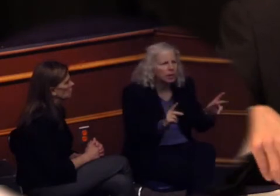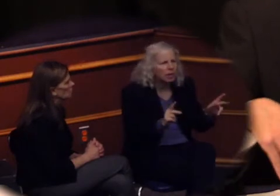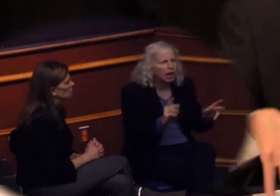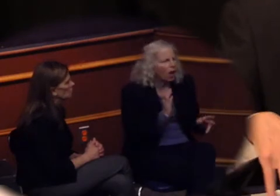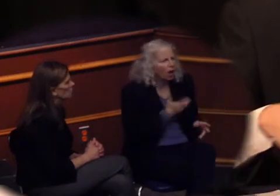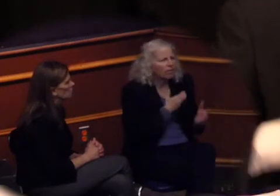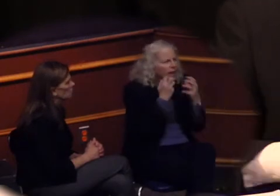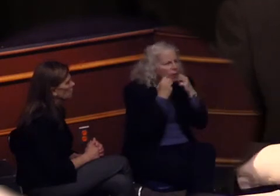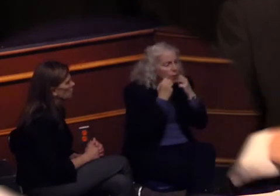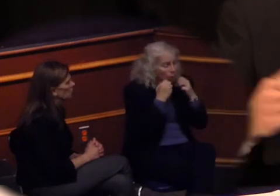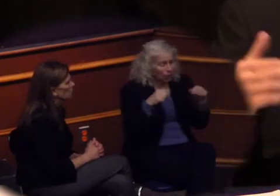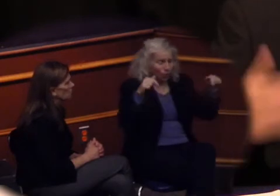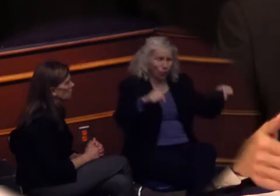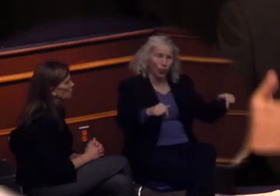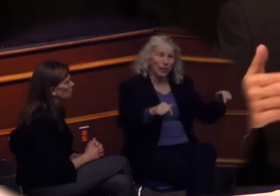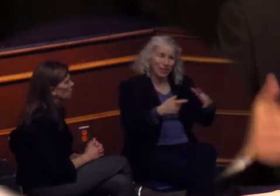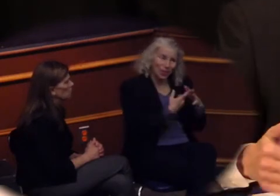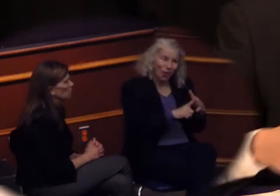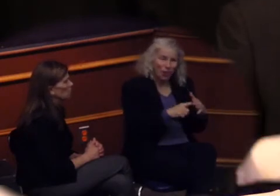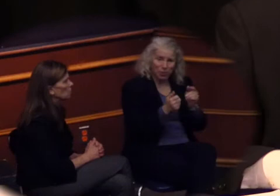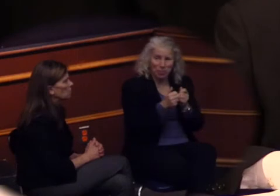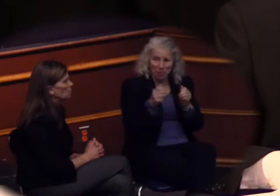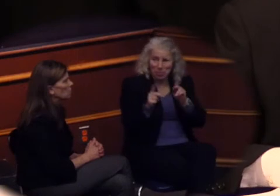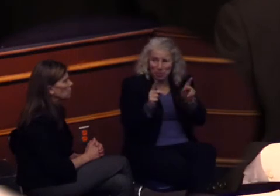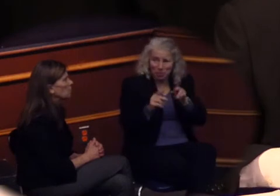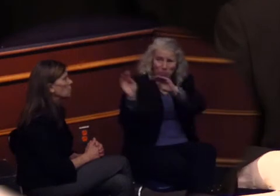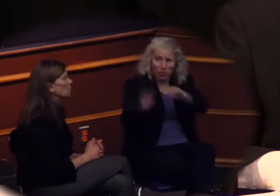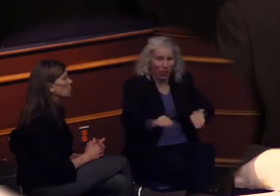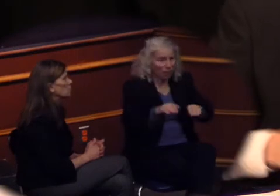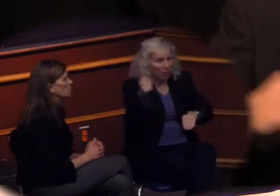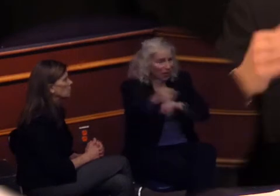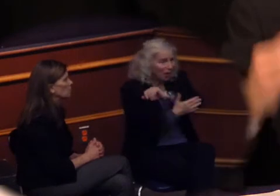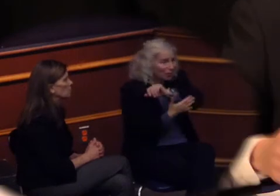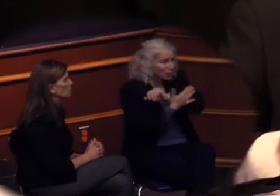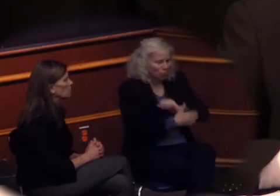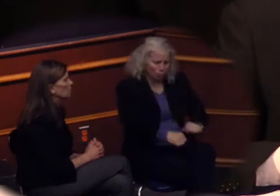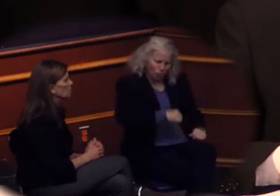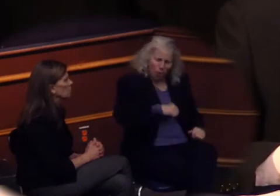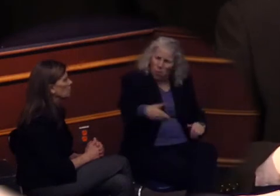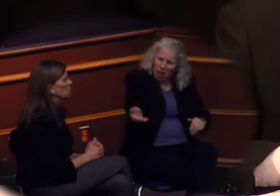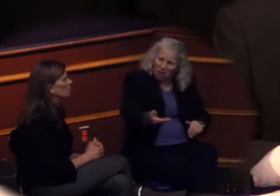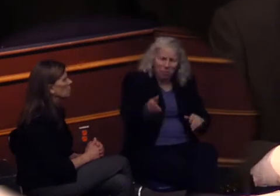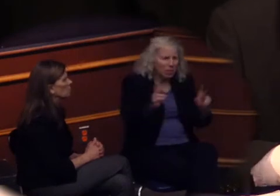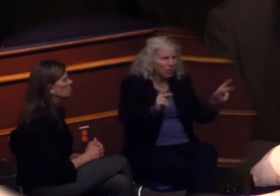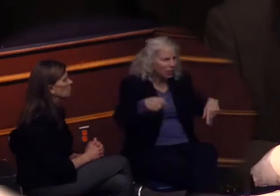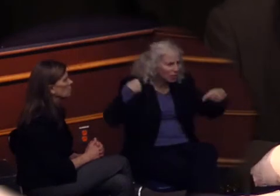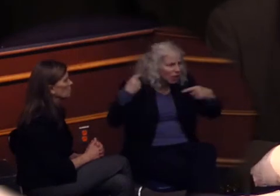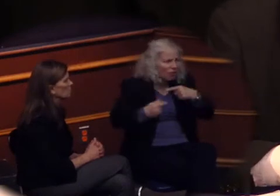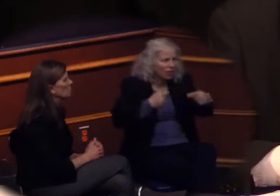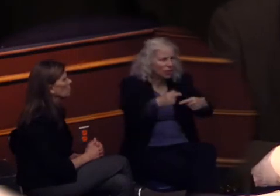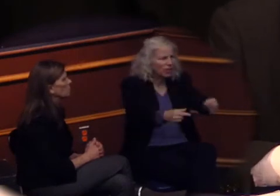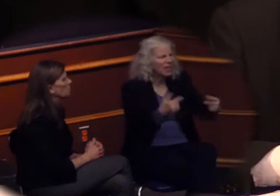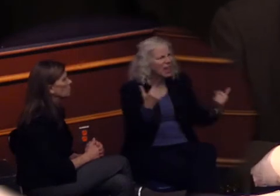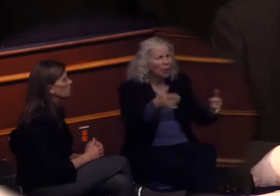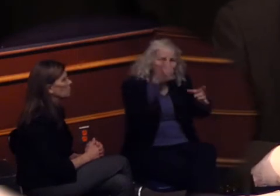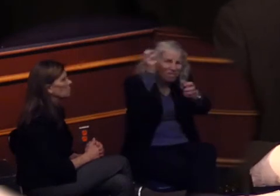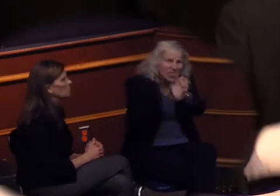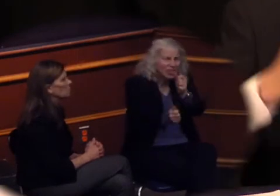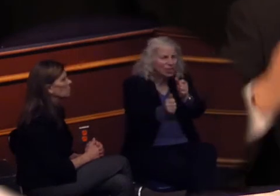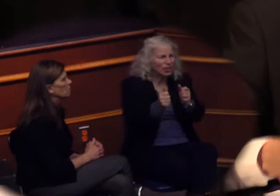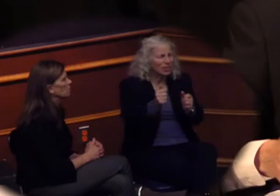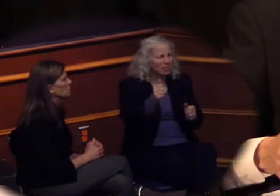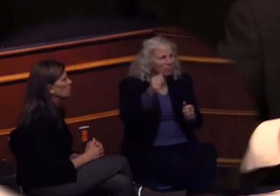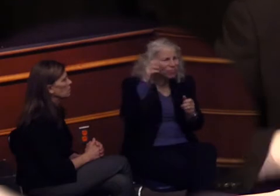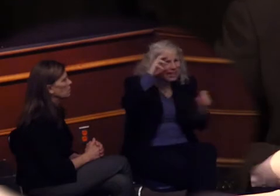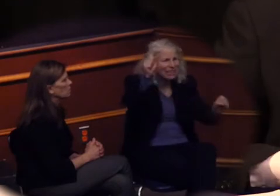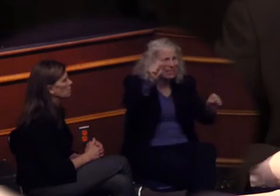on immigrants. We have proudly welcomed people for generations. We now have a vicious, cruel president who doesn't